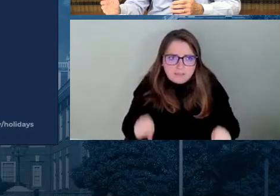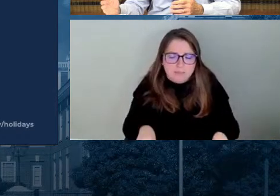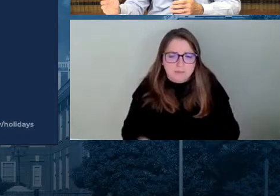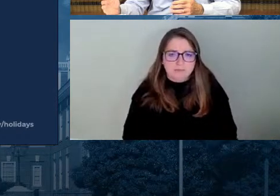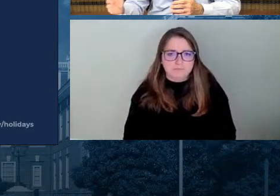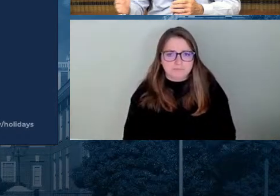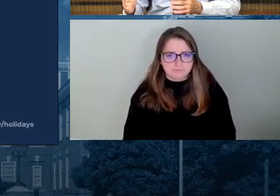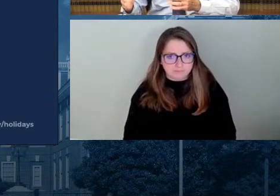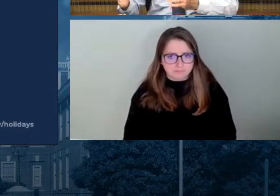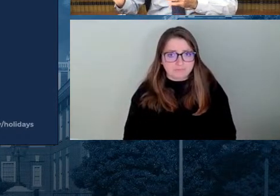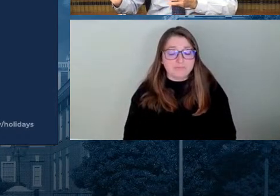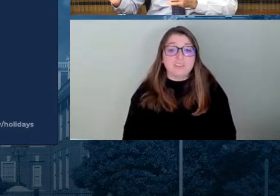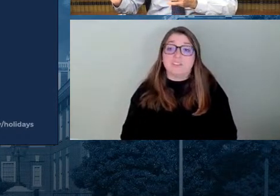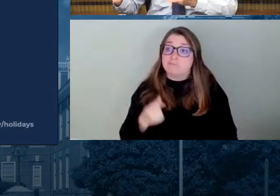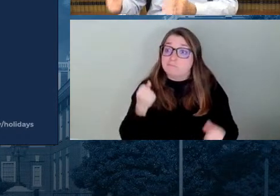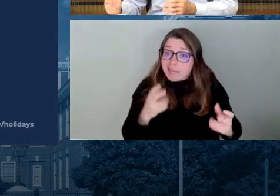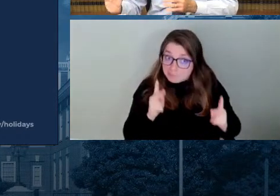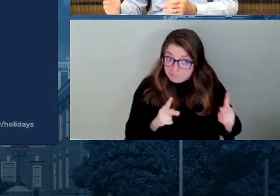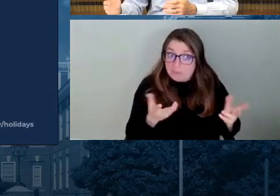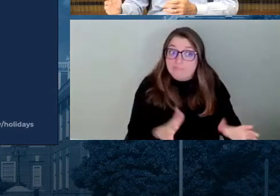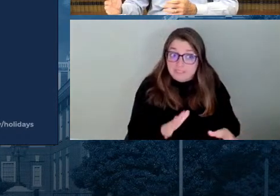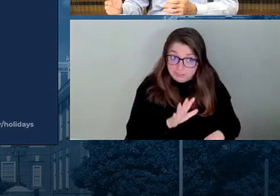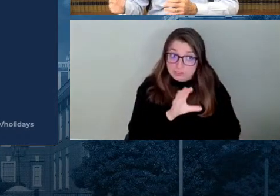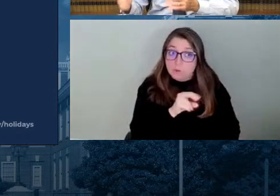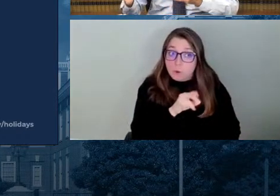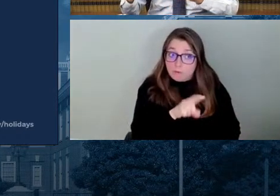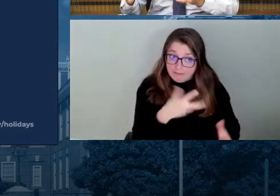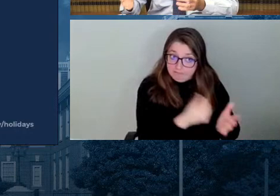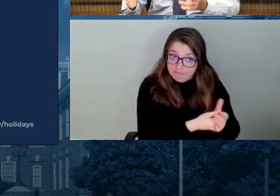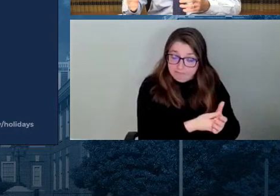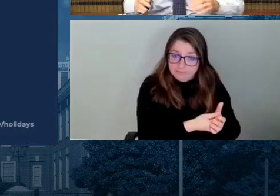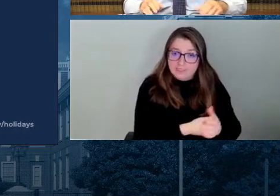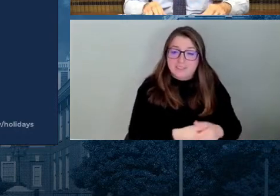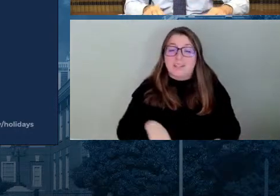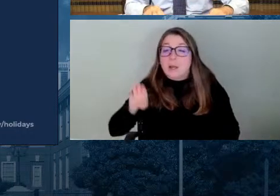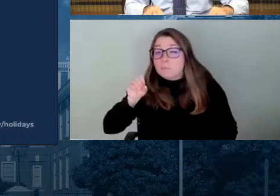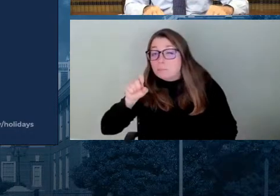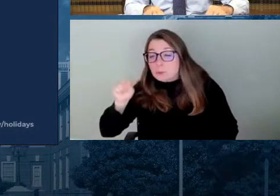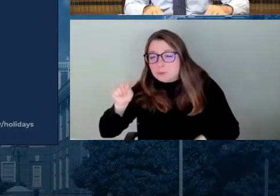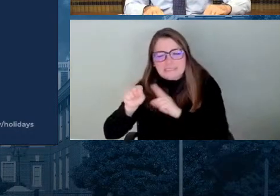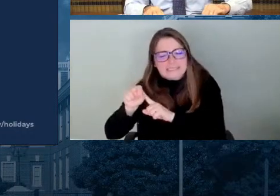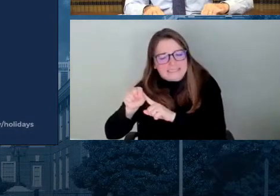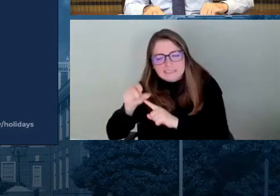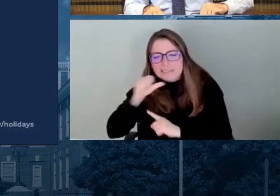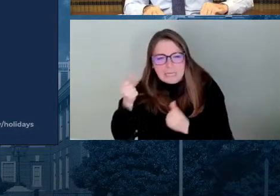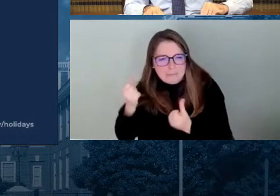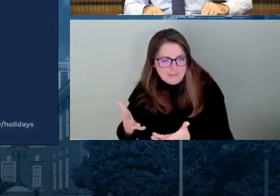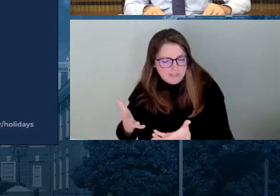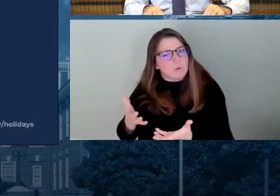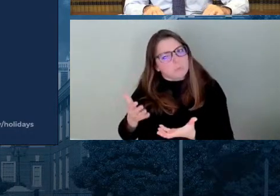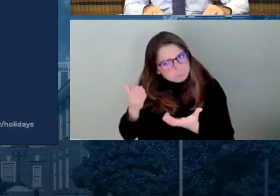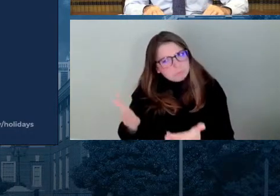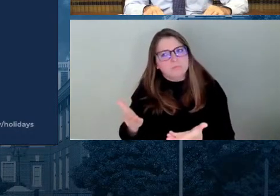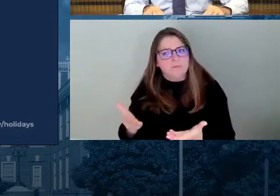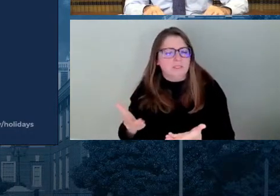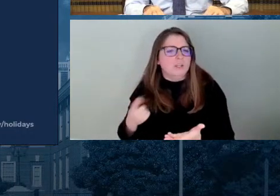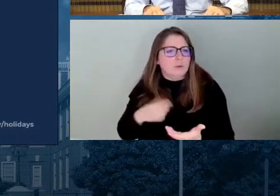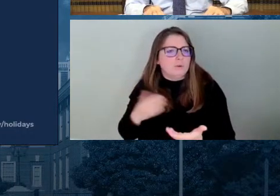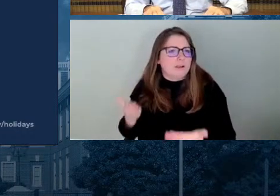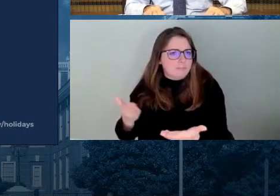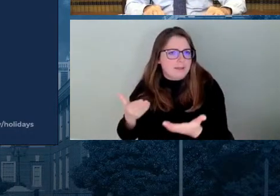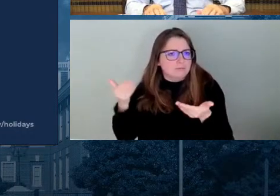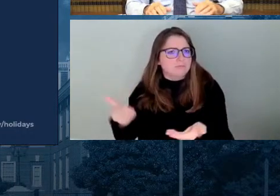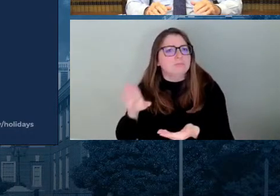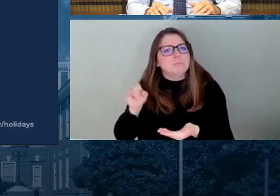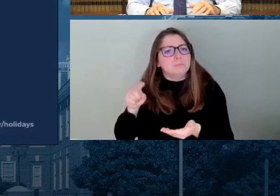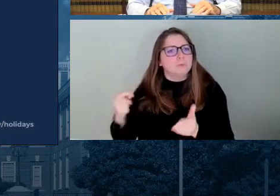for COVID-19. Not as many people have been boosted, so that'll help you as well. Get your flu shot